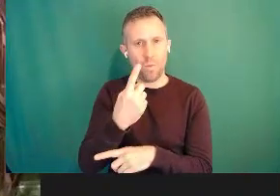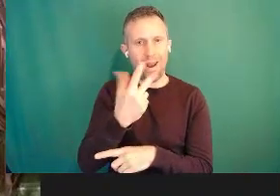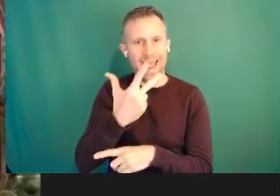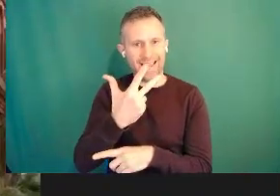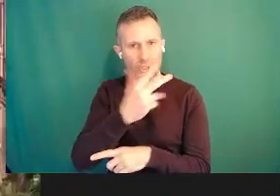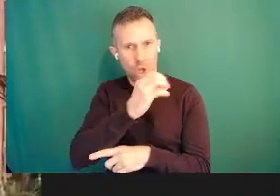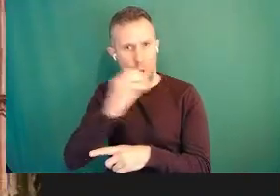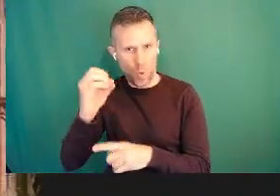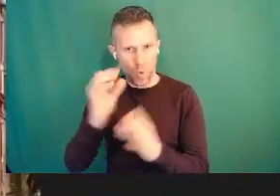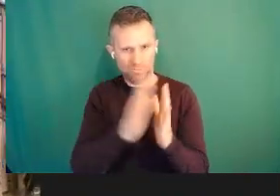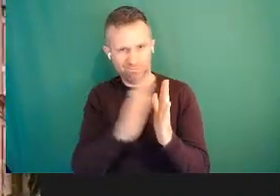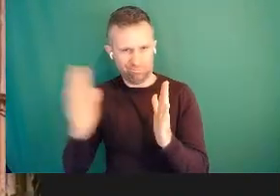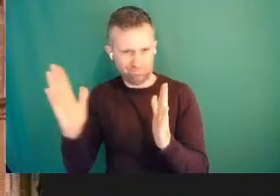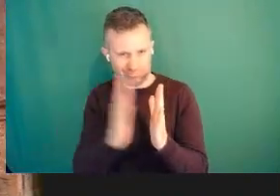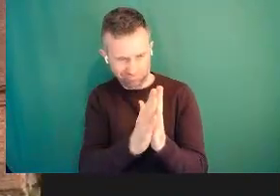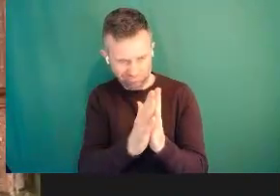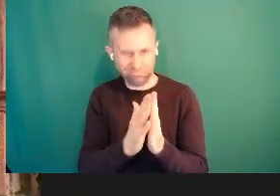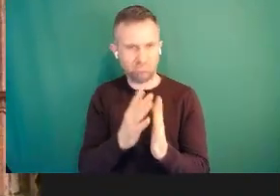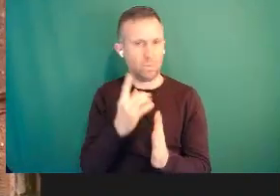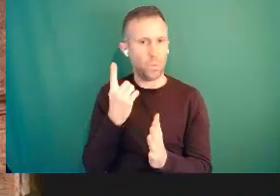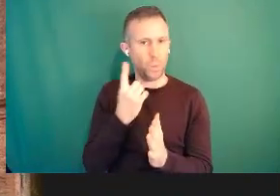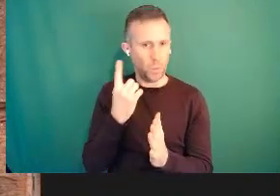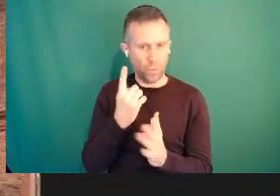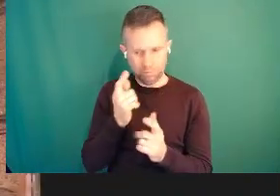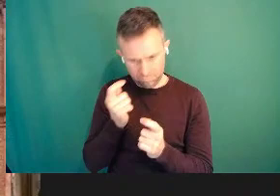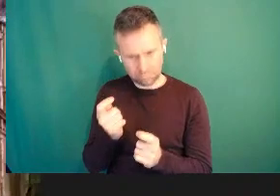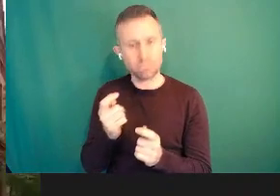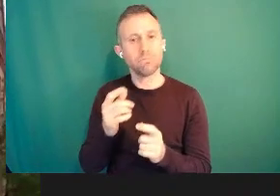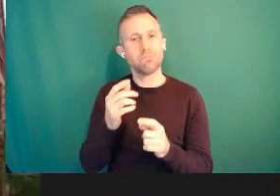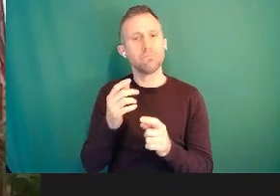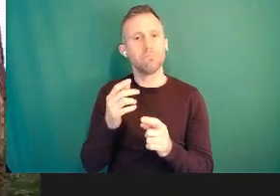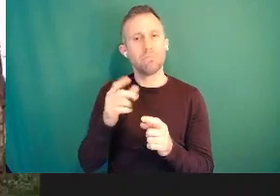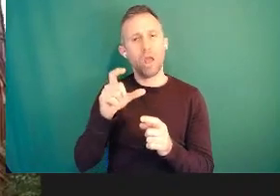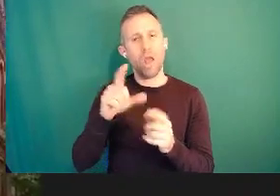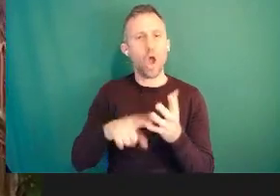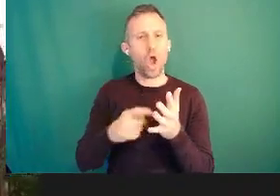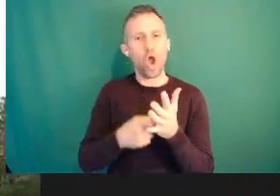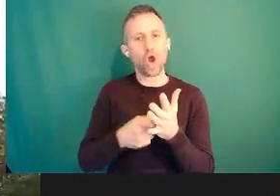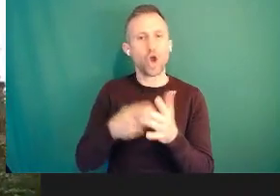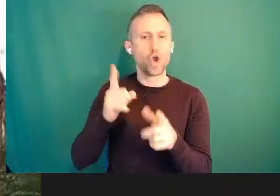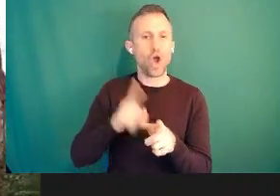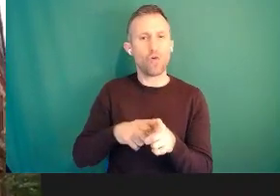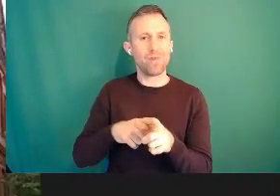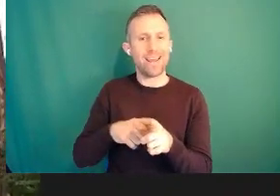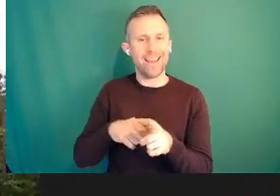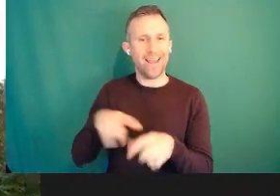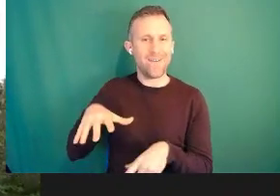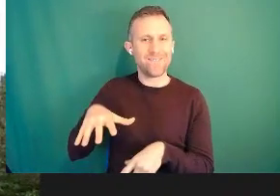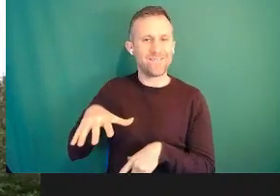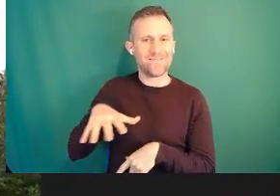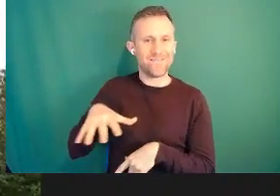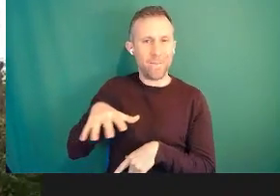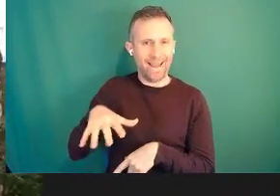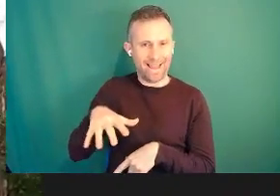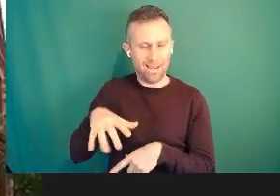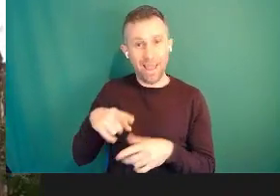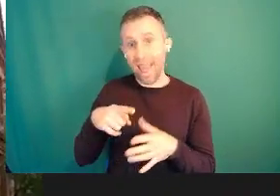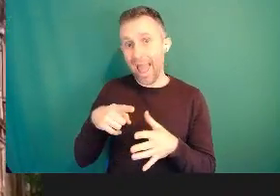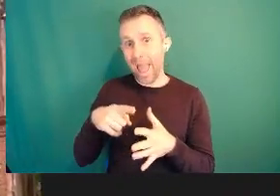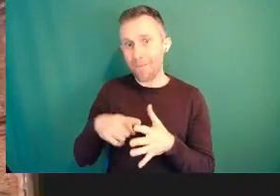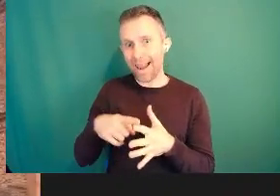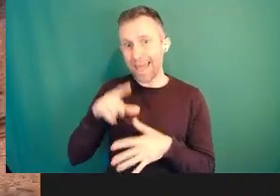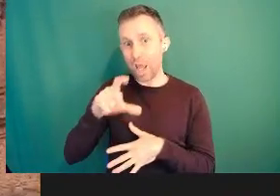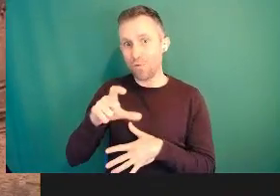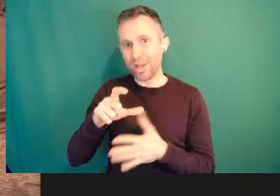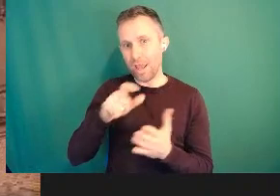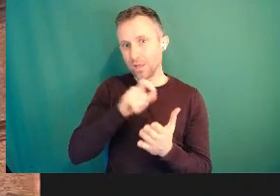family, for their deer hounds. Emily Curry, she wrote in her diary that they were for 2 wolfhounds who didn't like each other